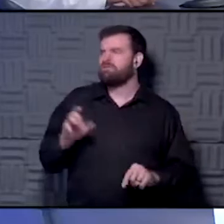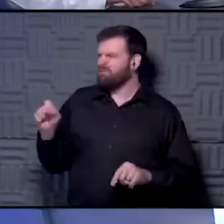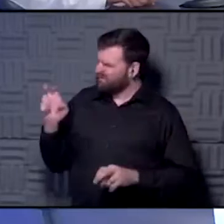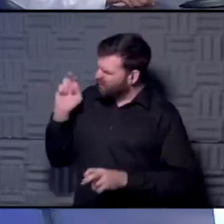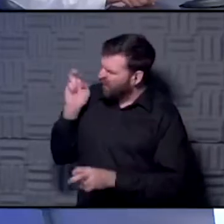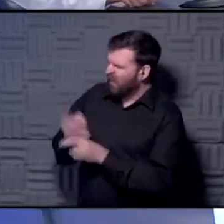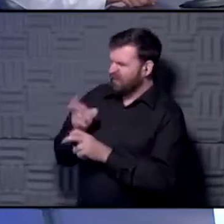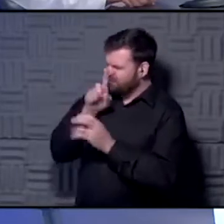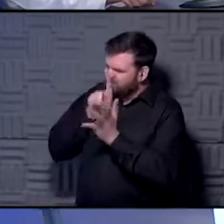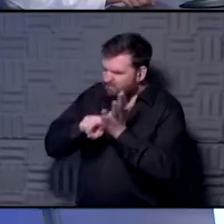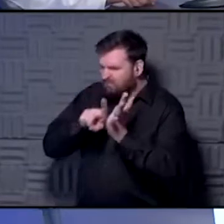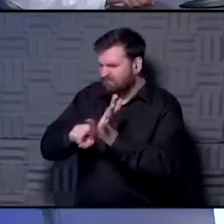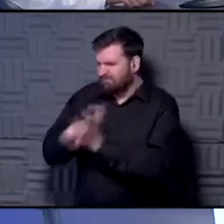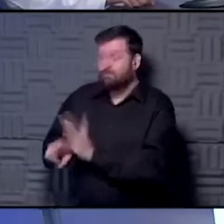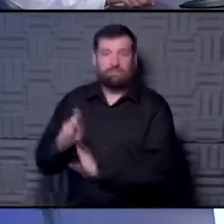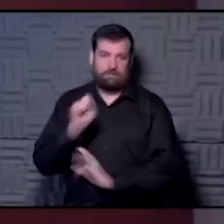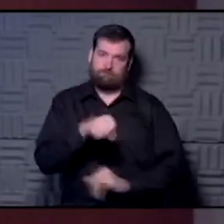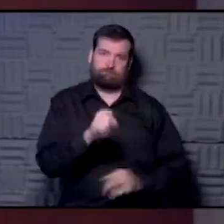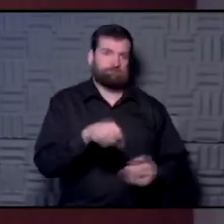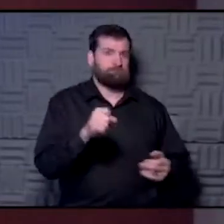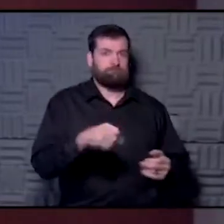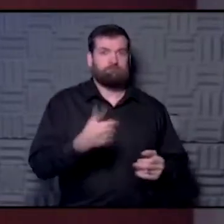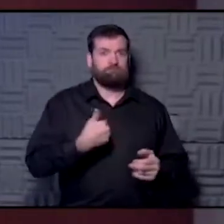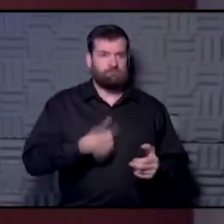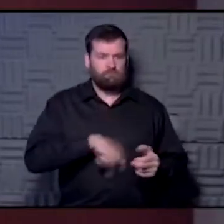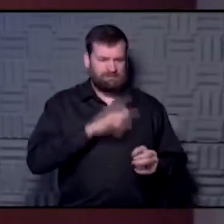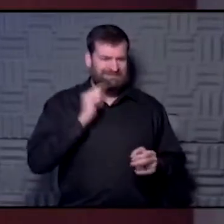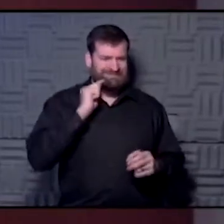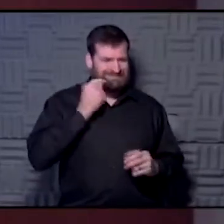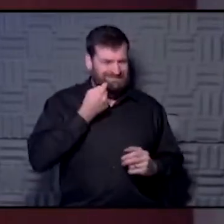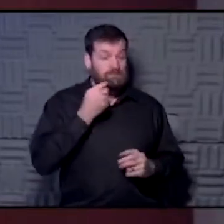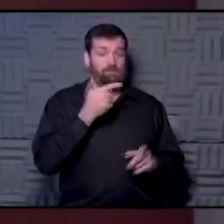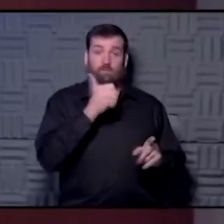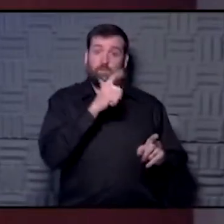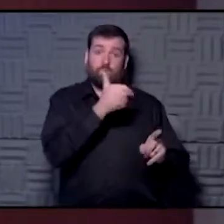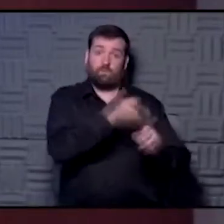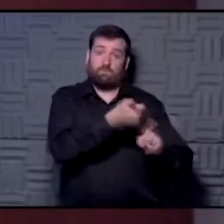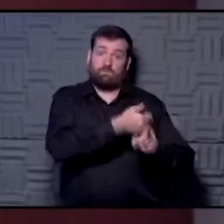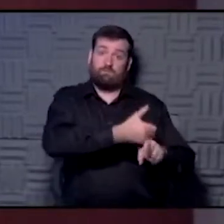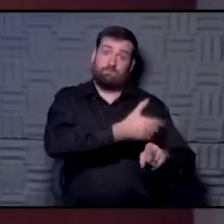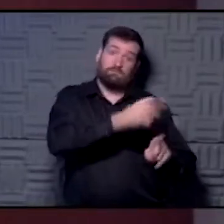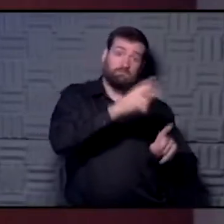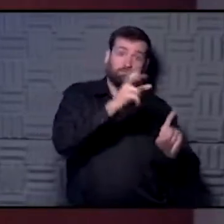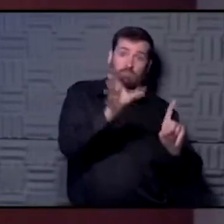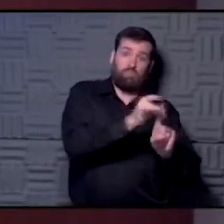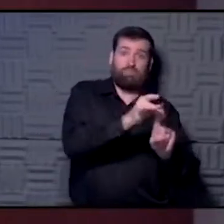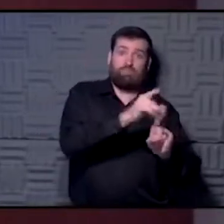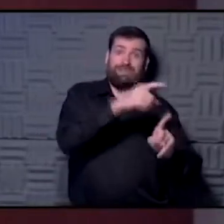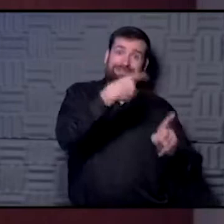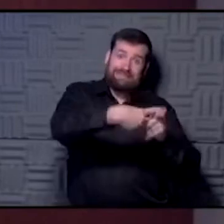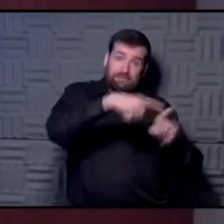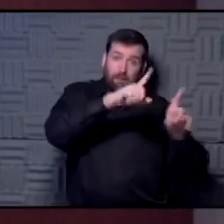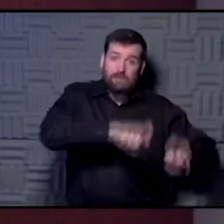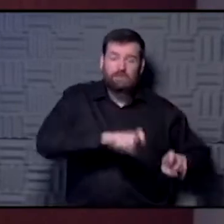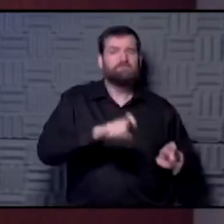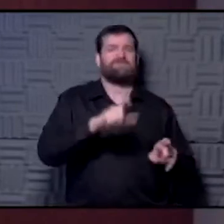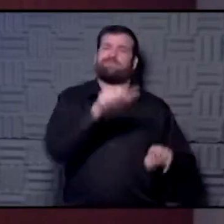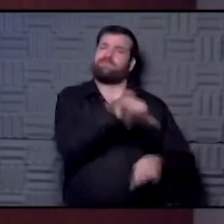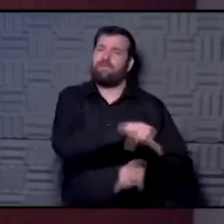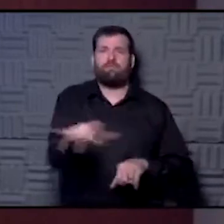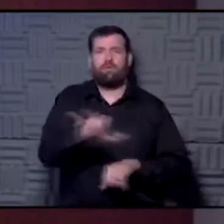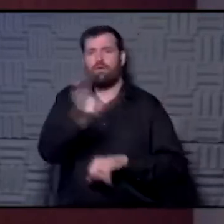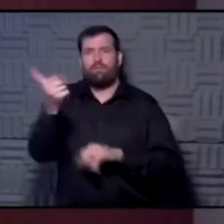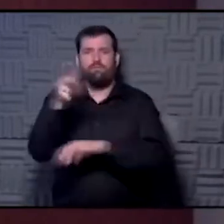hard to look at. just to Absolutely, say. and we look critically at every employee that tests positive. We do just like with any other patient, we would